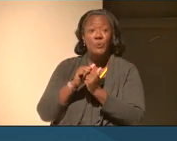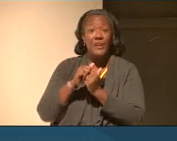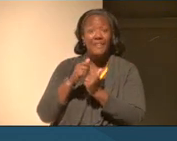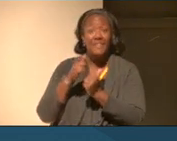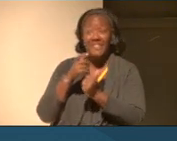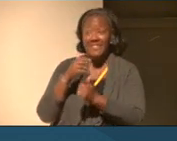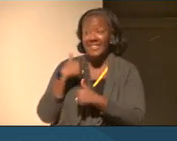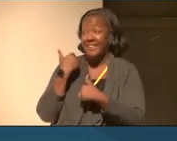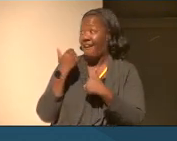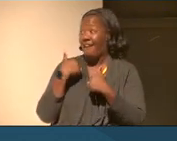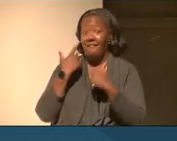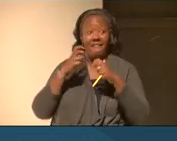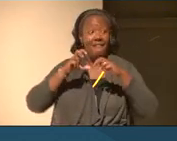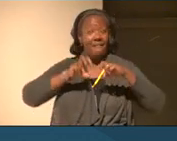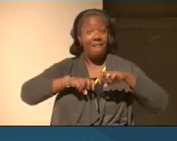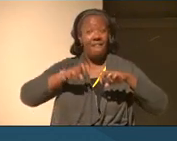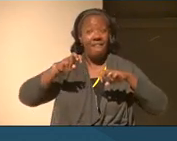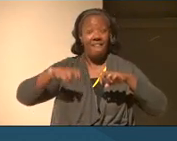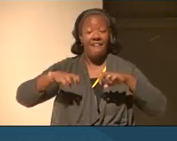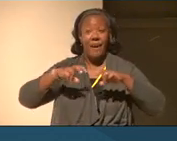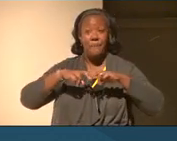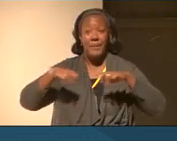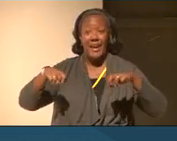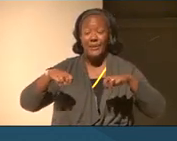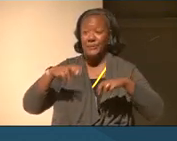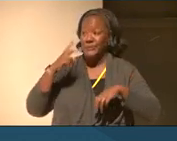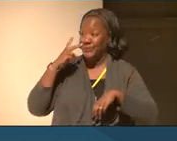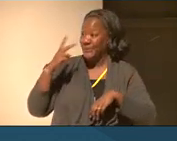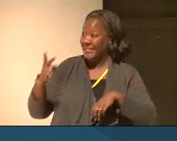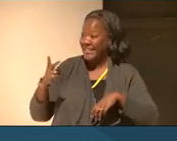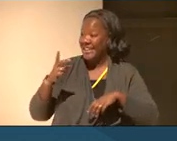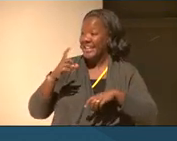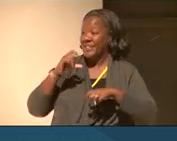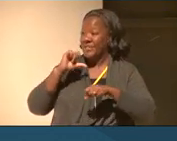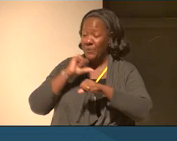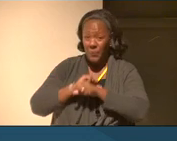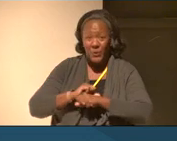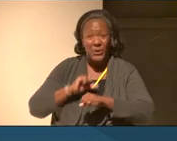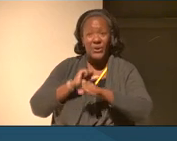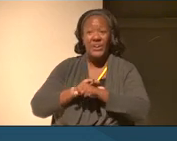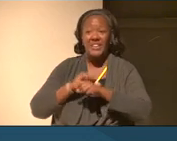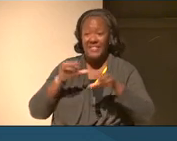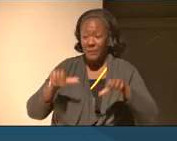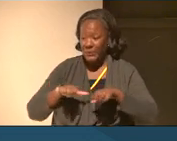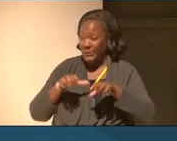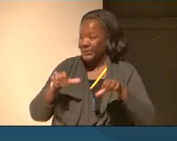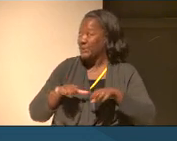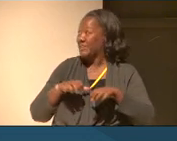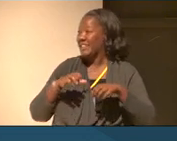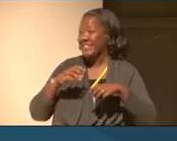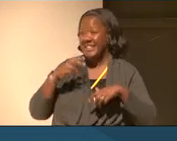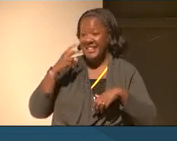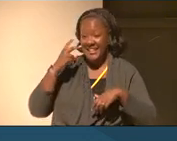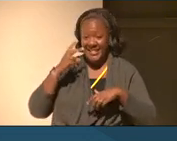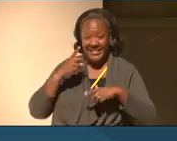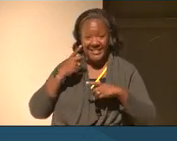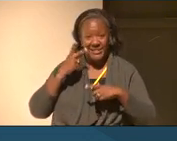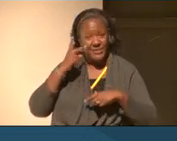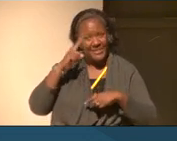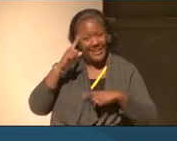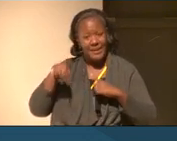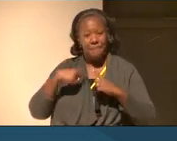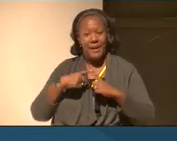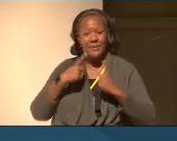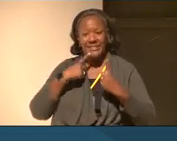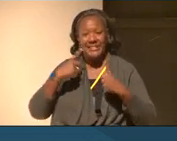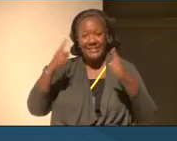see an example of kind of the legacy of all this work on thinking about successes and solutions that I've been